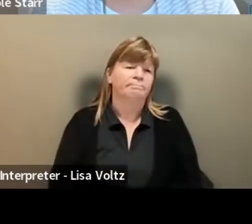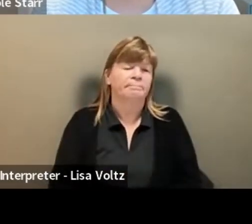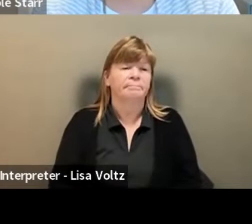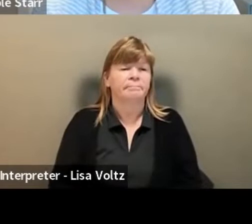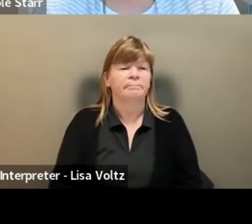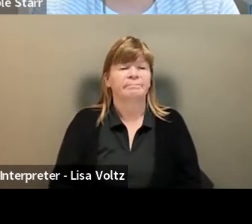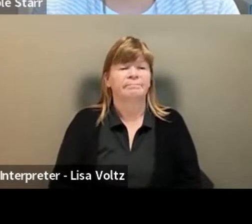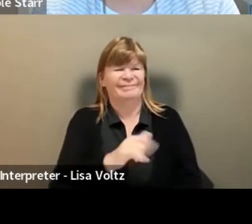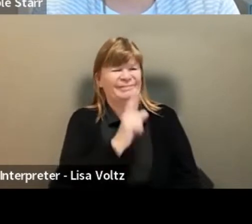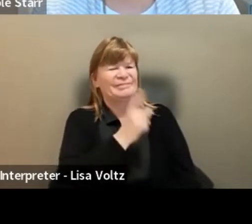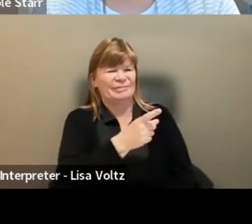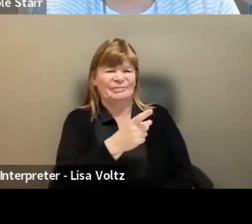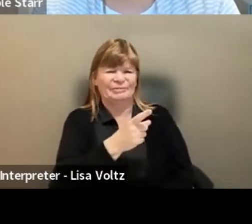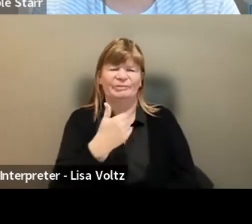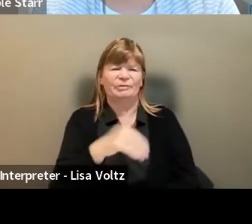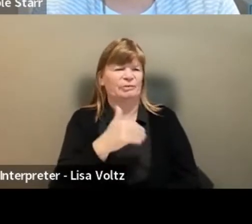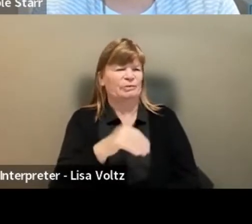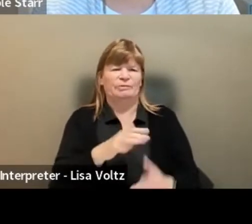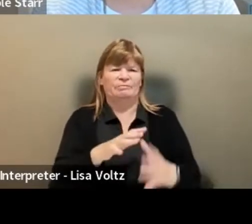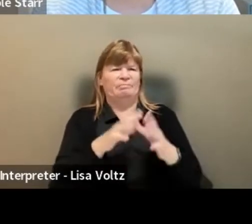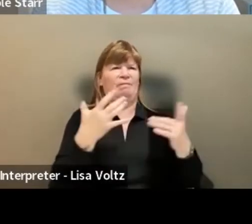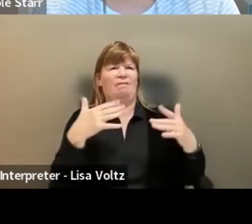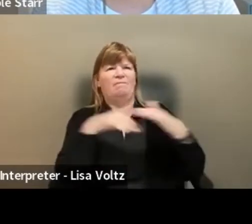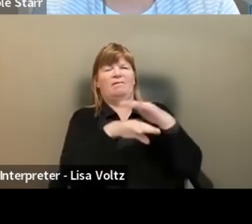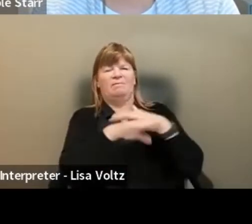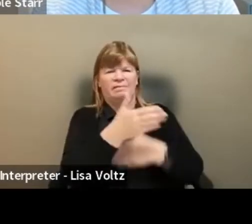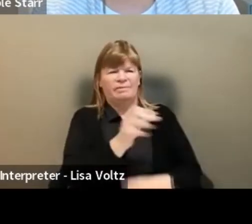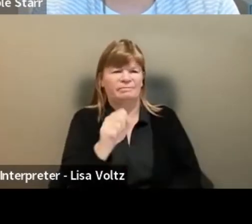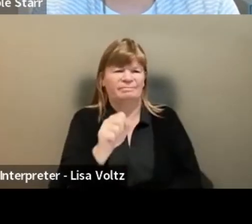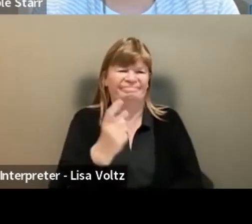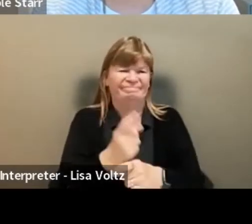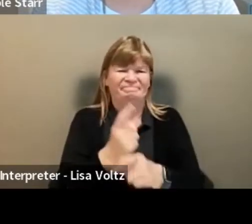You can. It's sort of the great equalizer in some ways, isn't it? Yeah, it is.